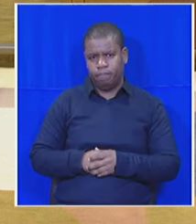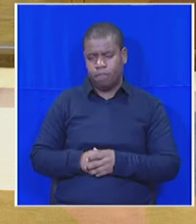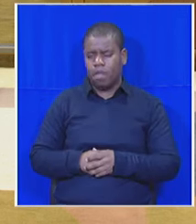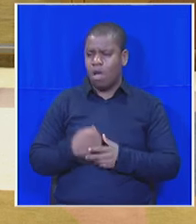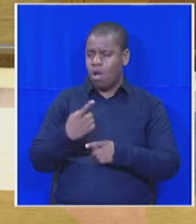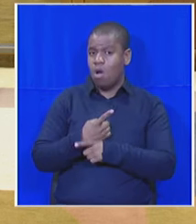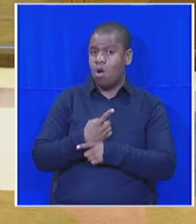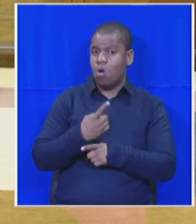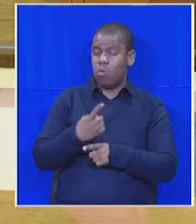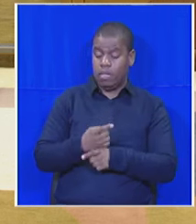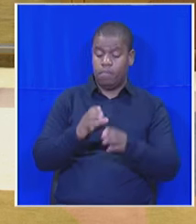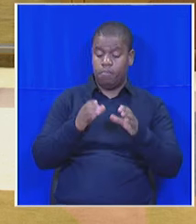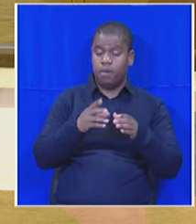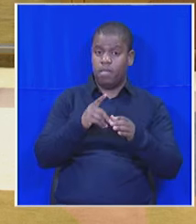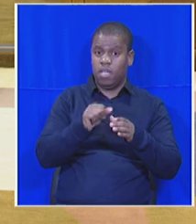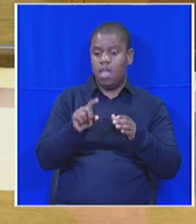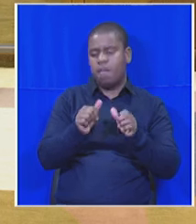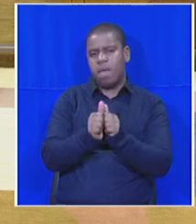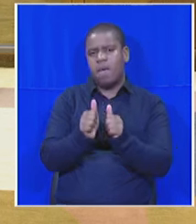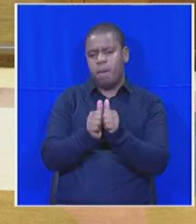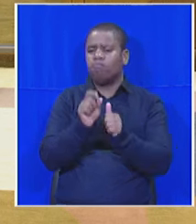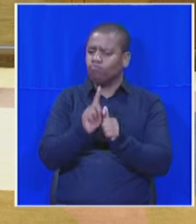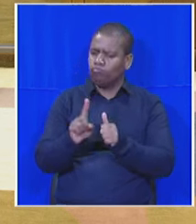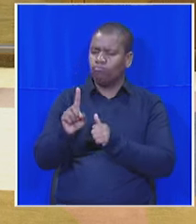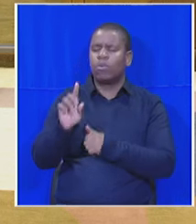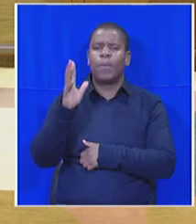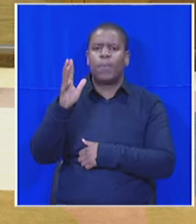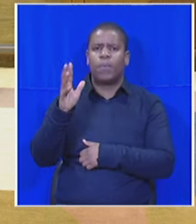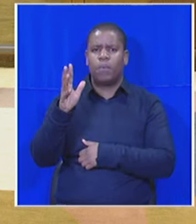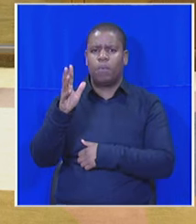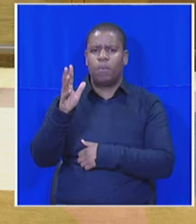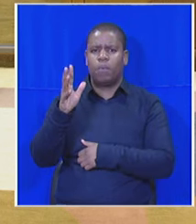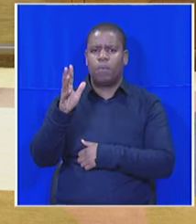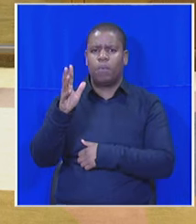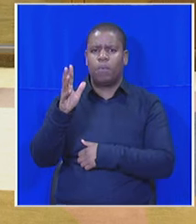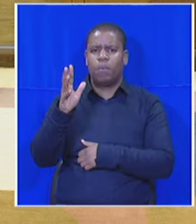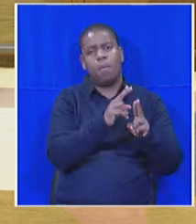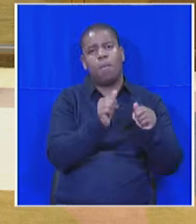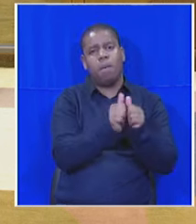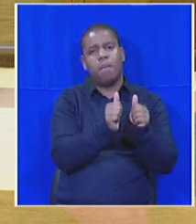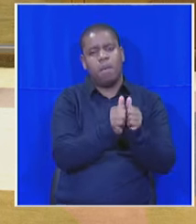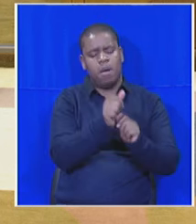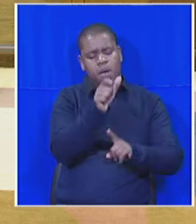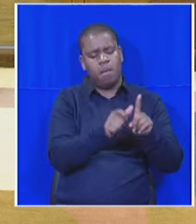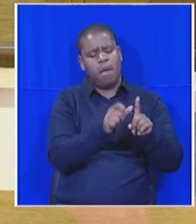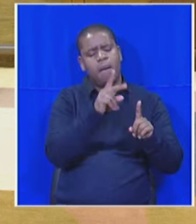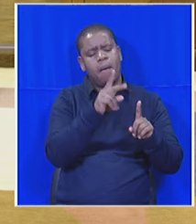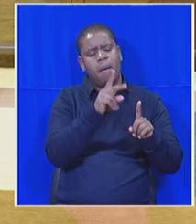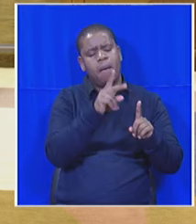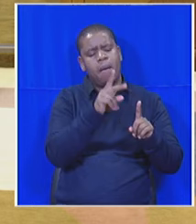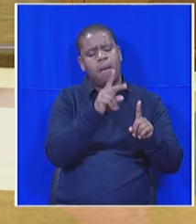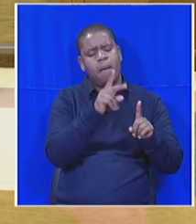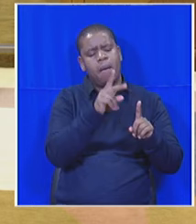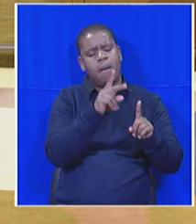time a Democratic Alliance Member of Parliament gets up to speak, the Honourable Member underneath the pillar there is shouting the